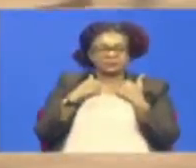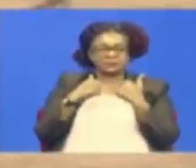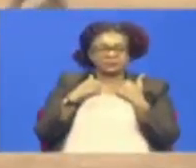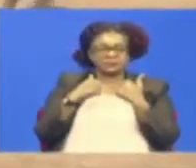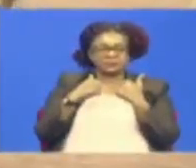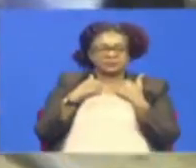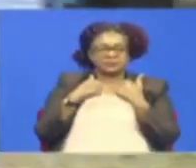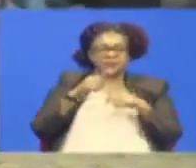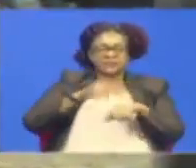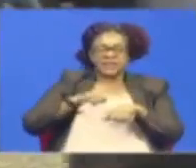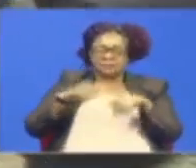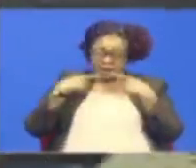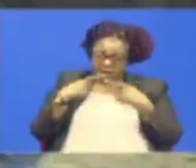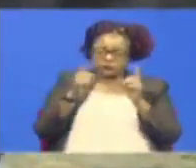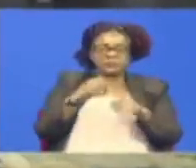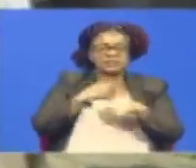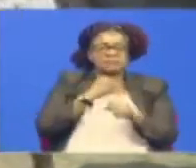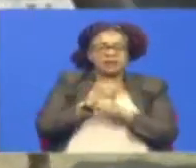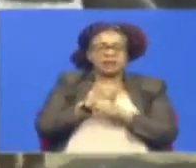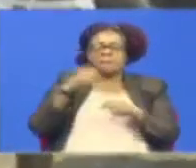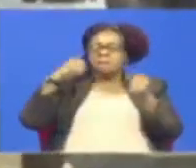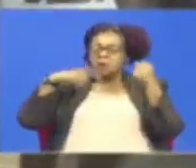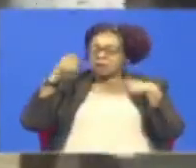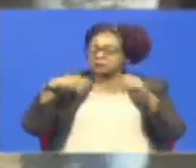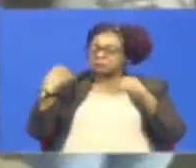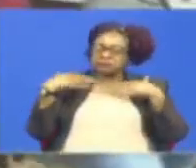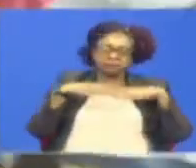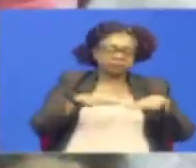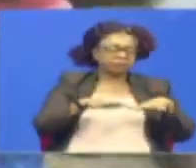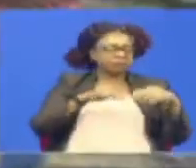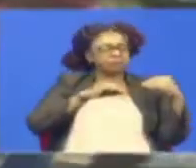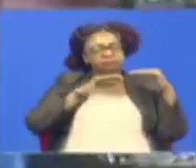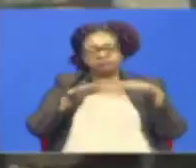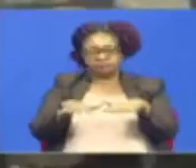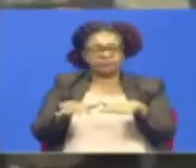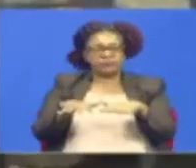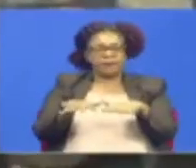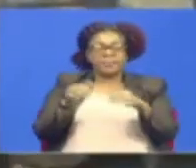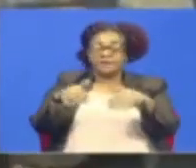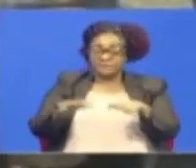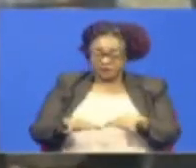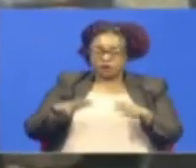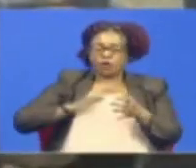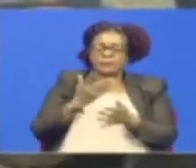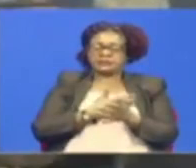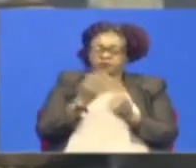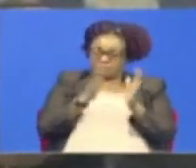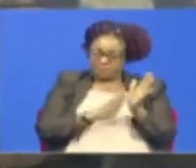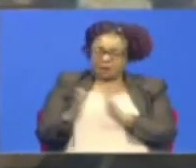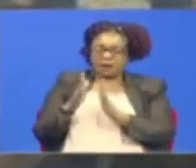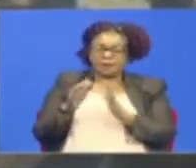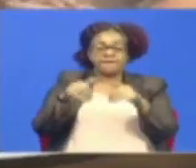Once the announcement is made, mourners begin to stream in, and the feeding begins. A funeral committee to plan the final journey is set